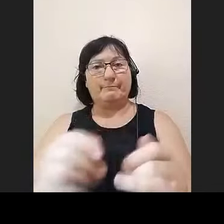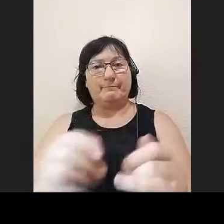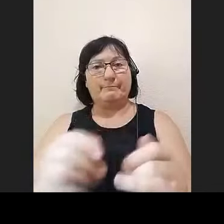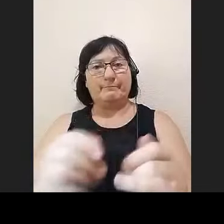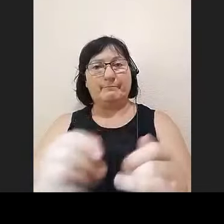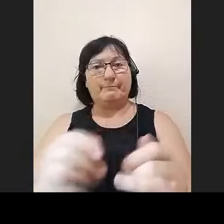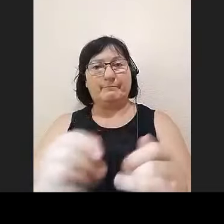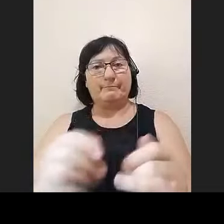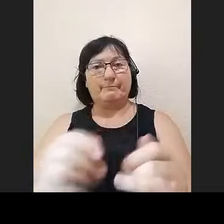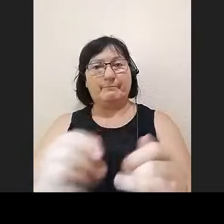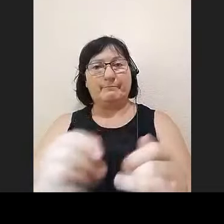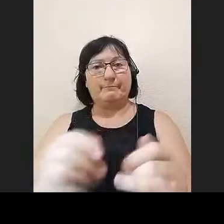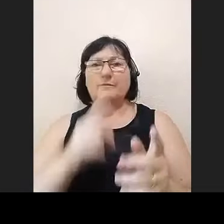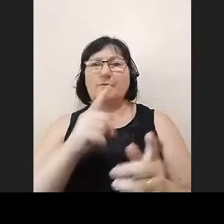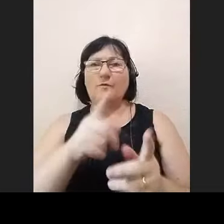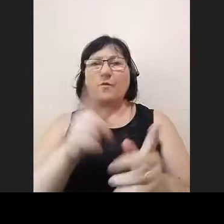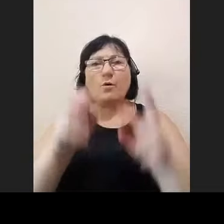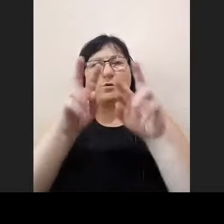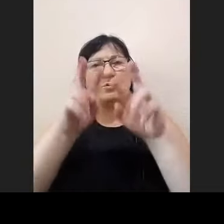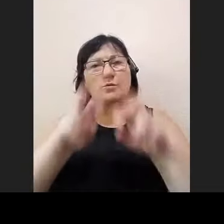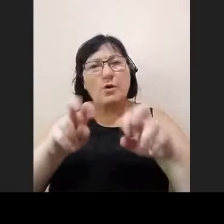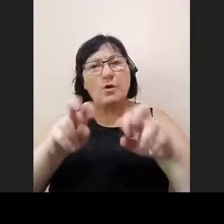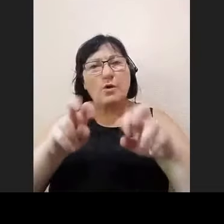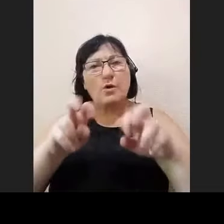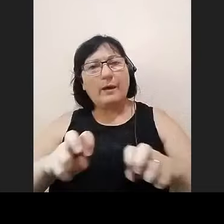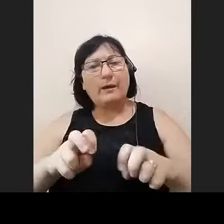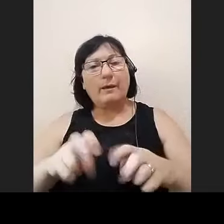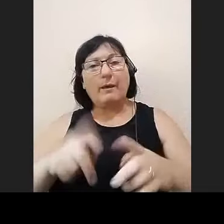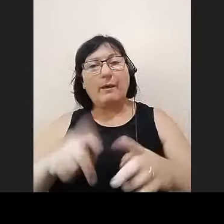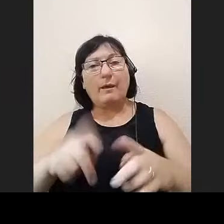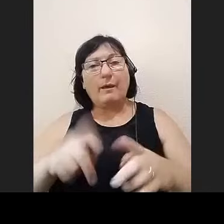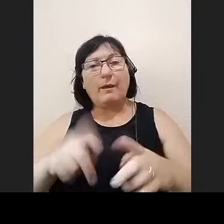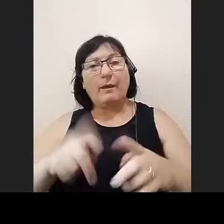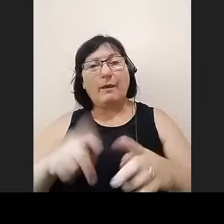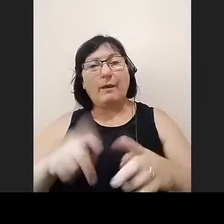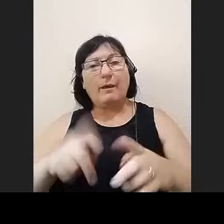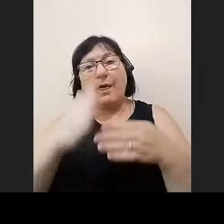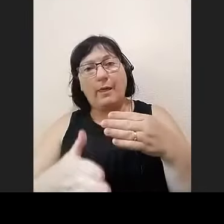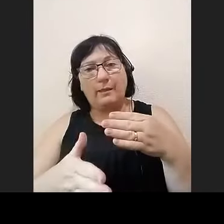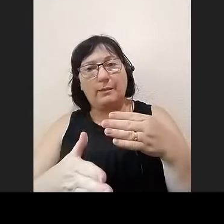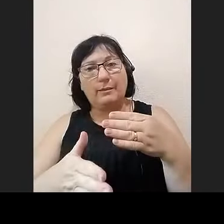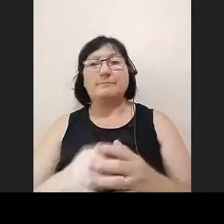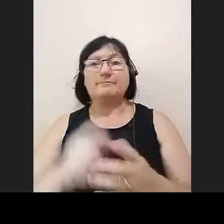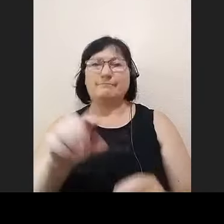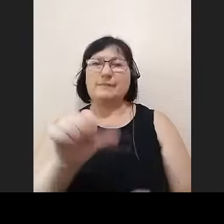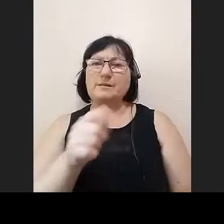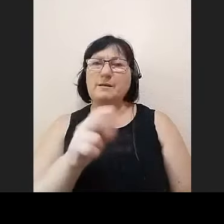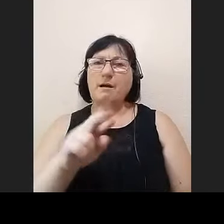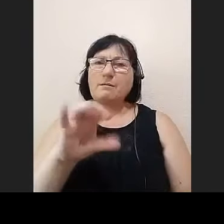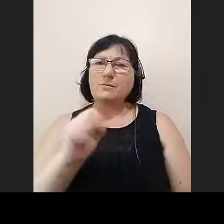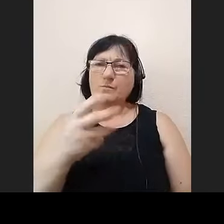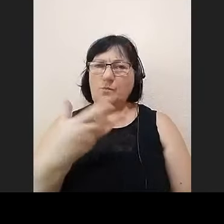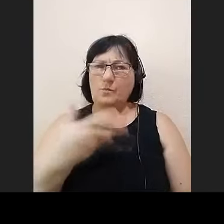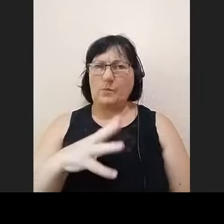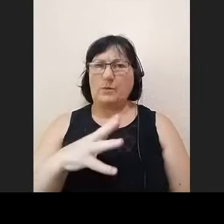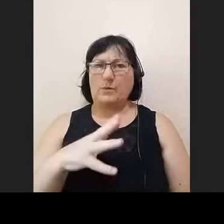of the session. At SARS, we value you and we pride ourselves in continuous